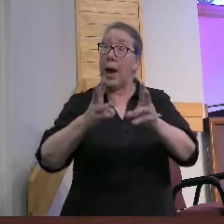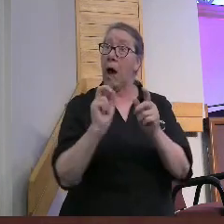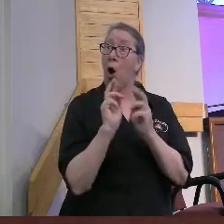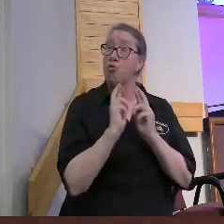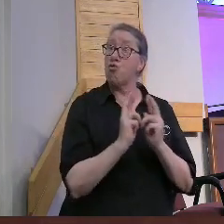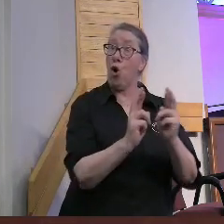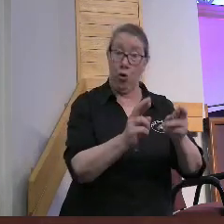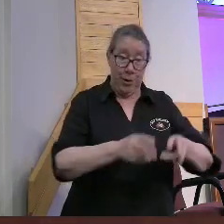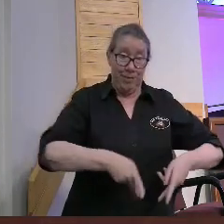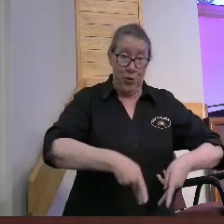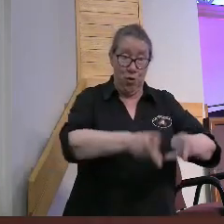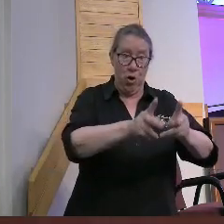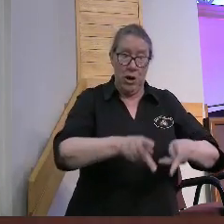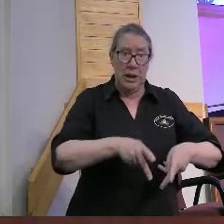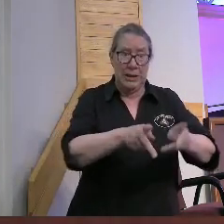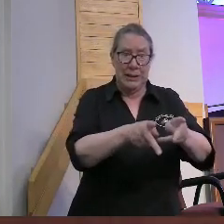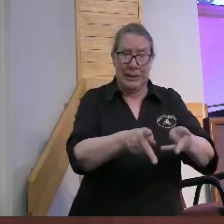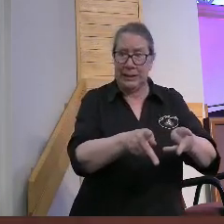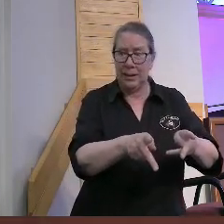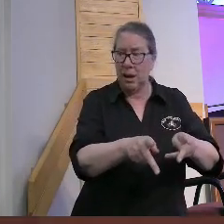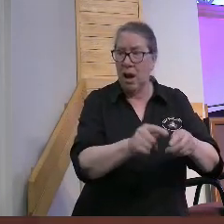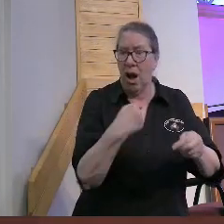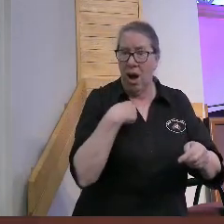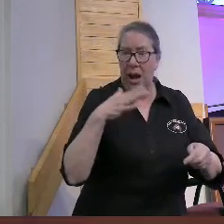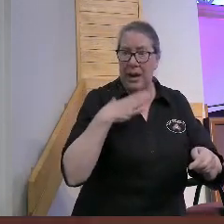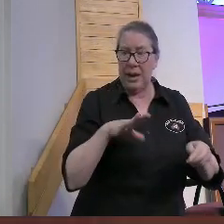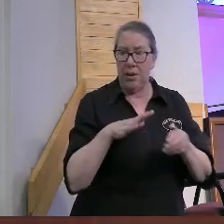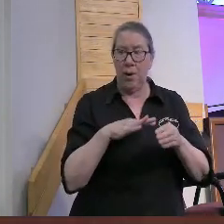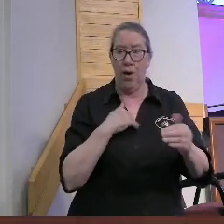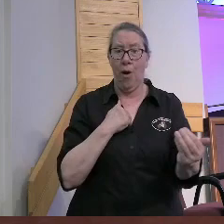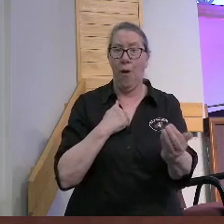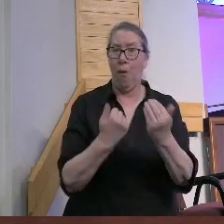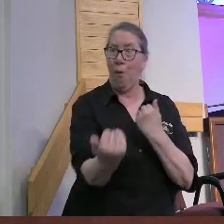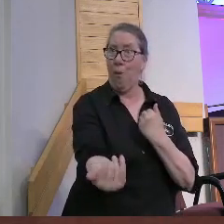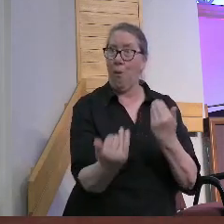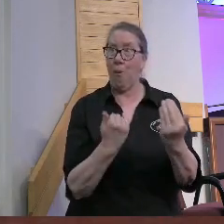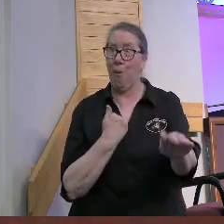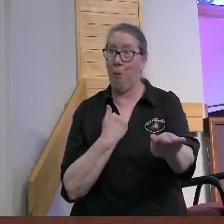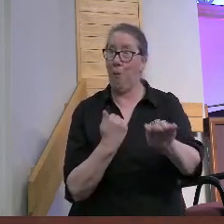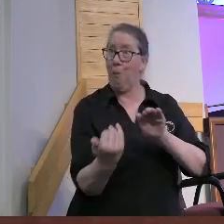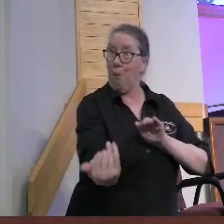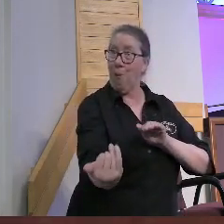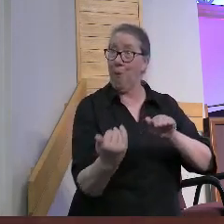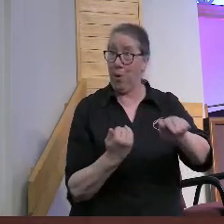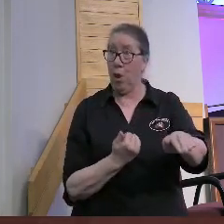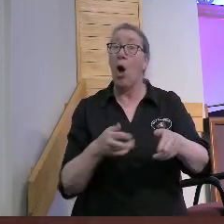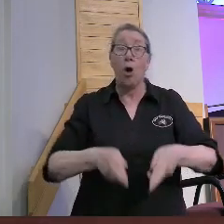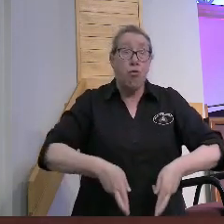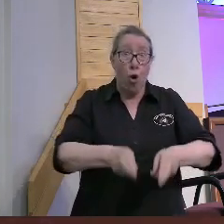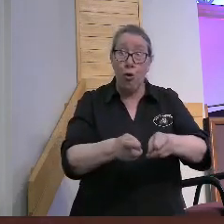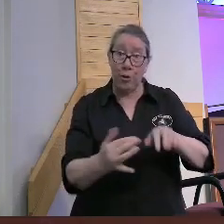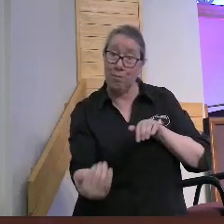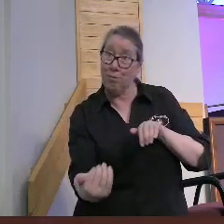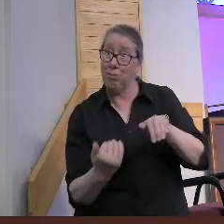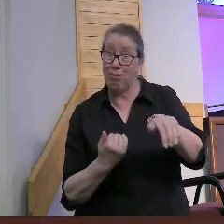in the wrong direction? It happens to me sometimes when I'm coming back from Cootamundra really late at night, and I'm going to Cootamundra this